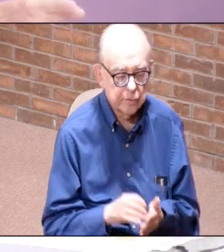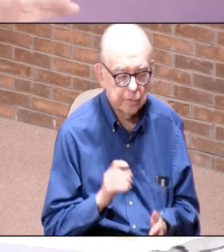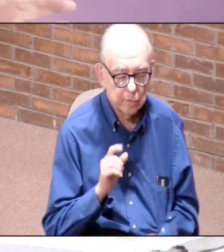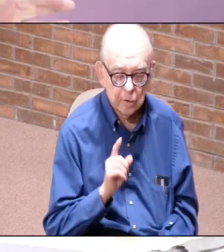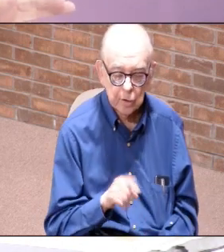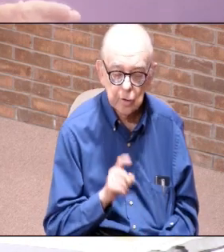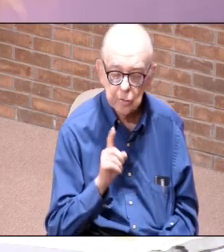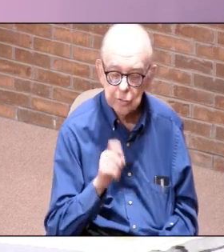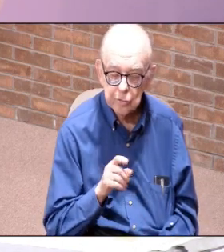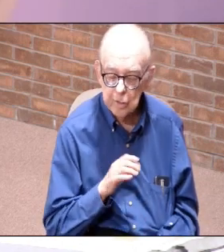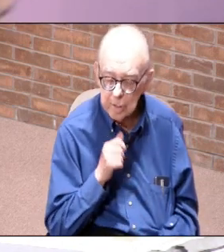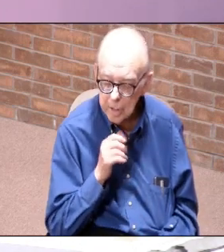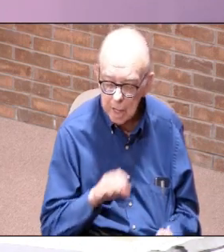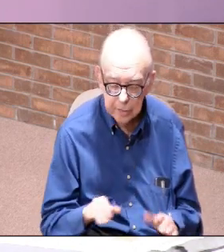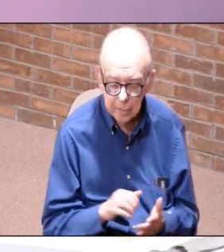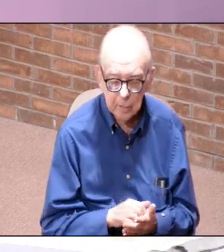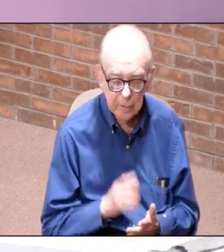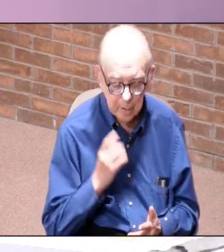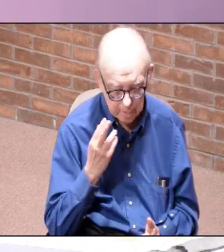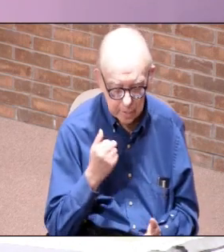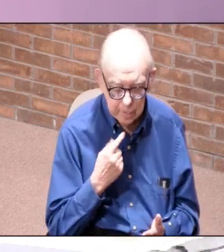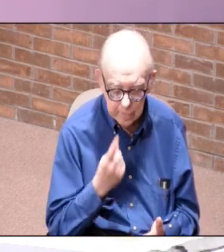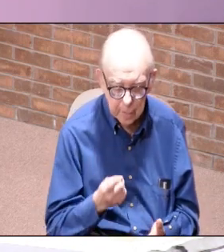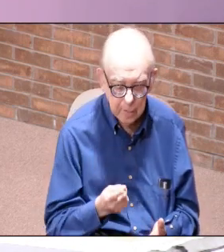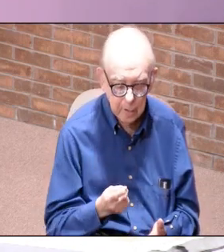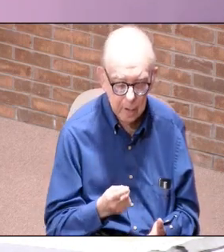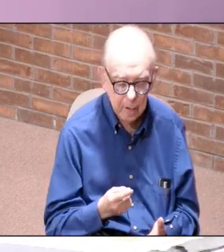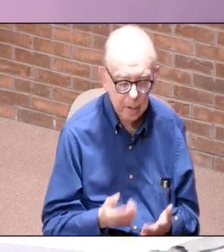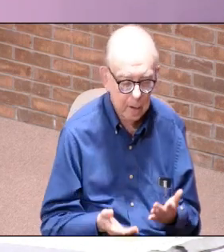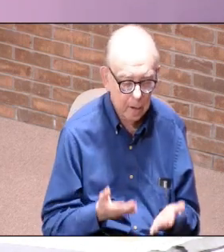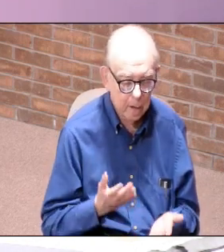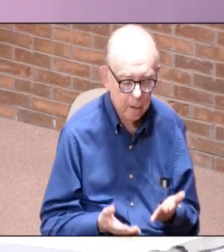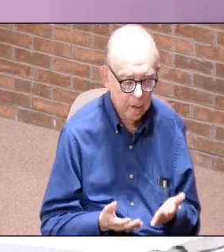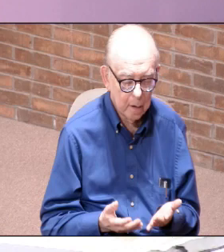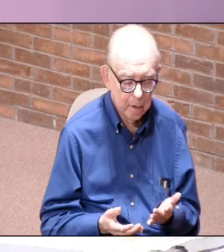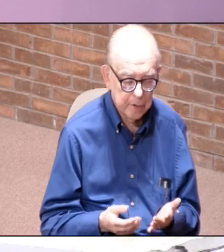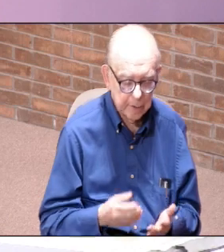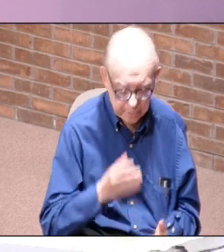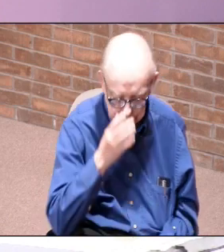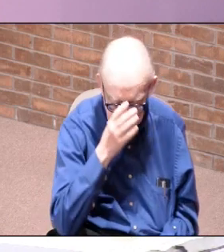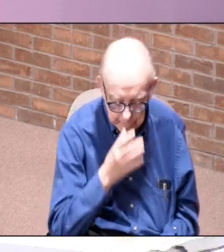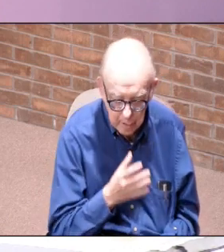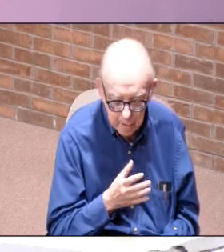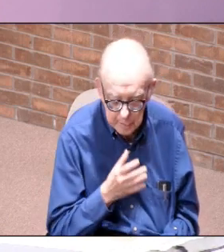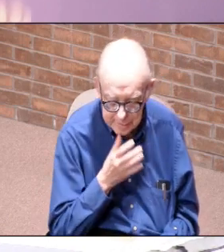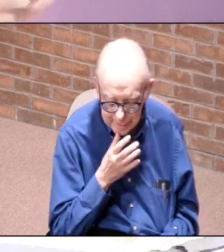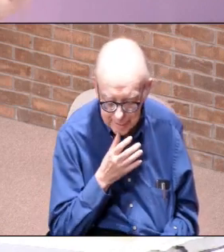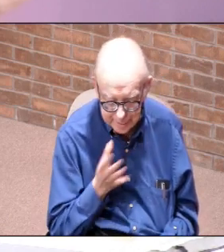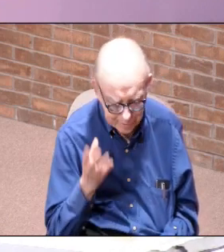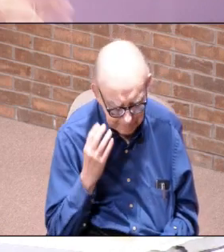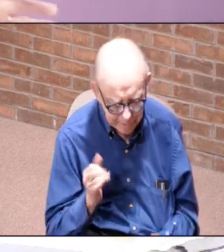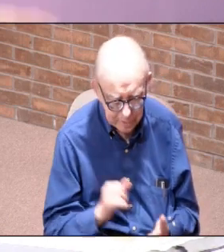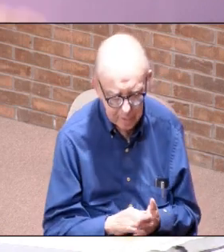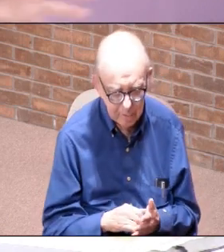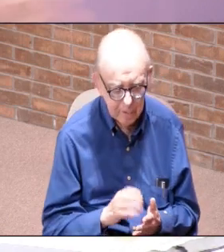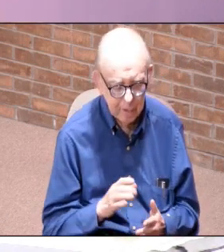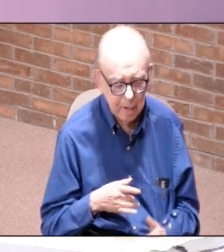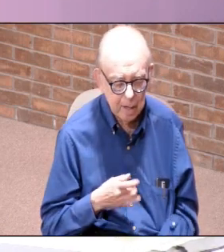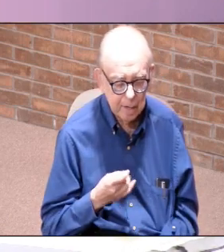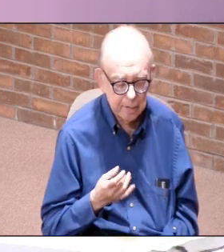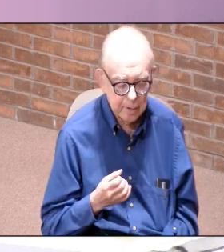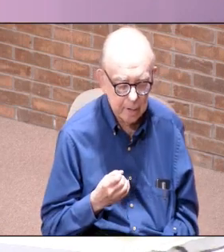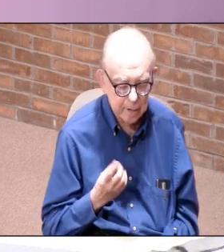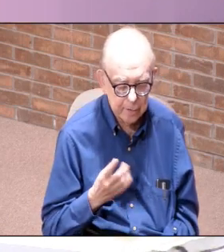do, and the reason they told you was because probably they did it, and they understand the pain that